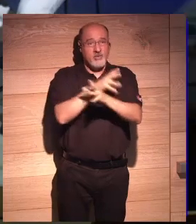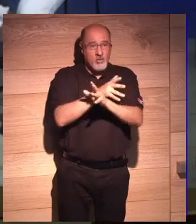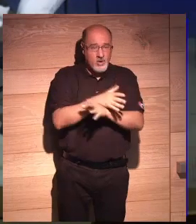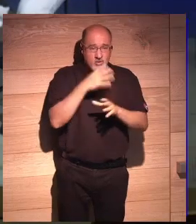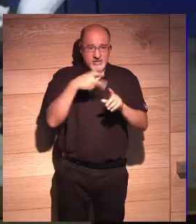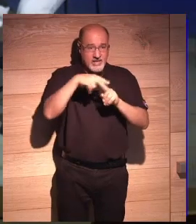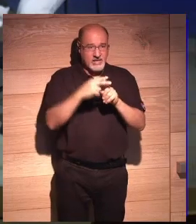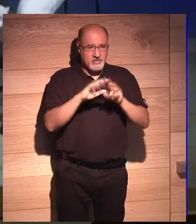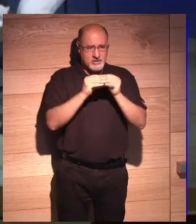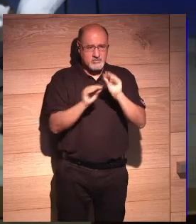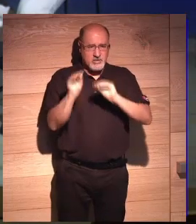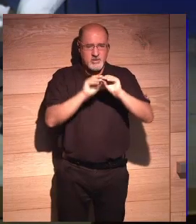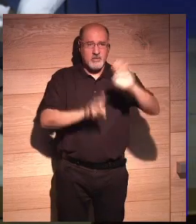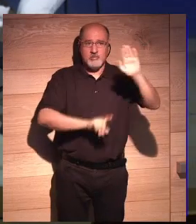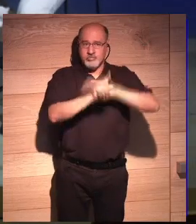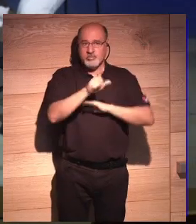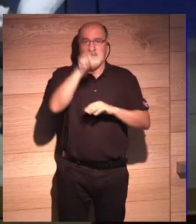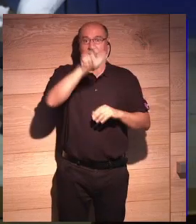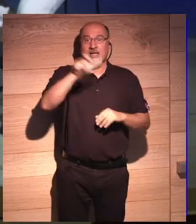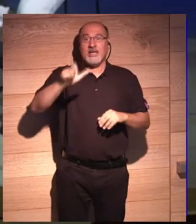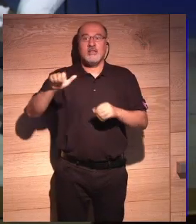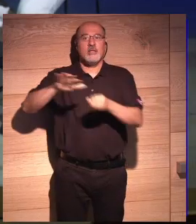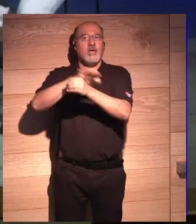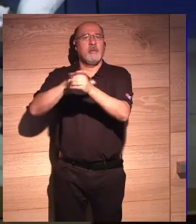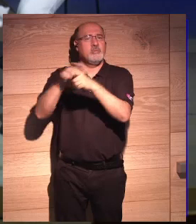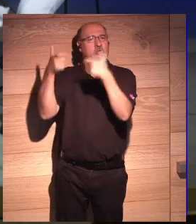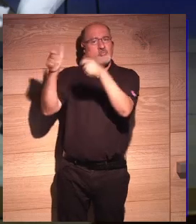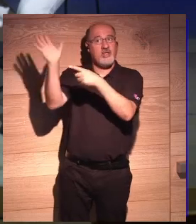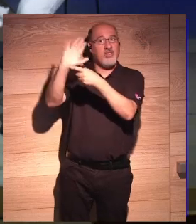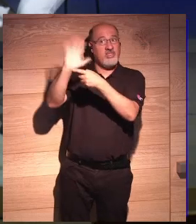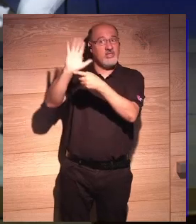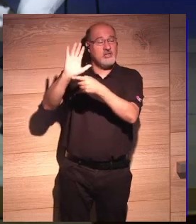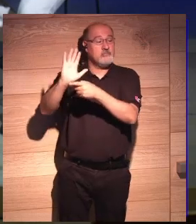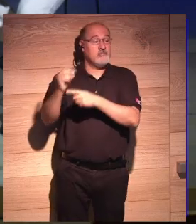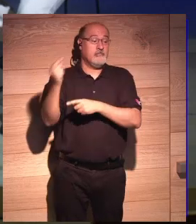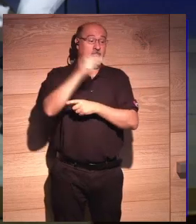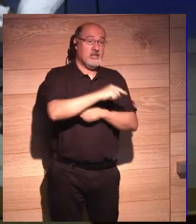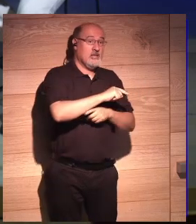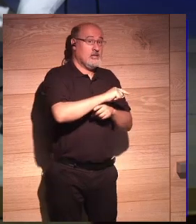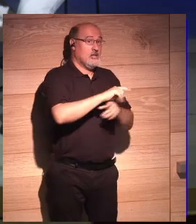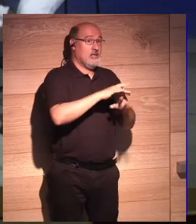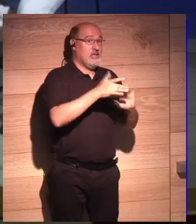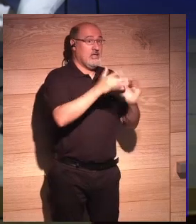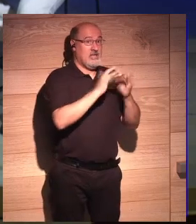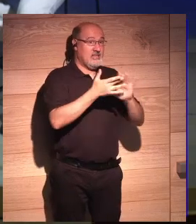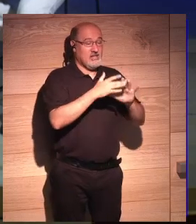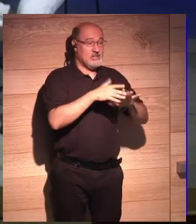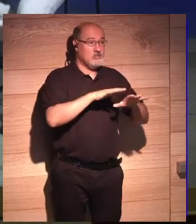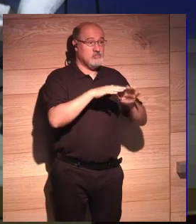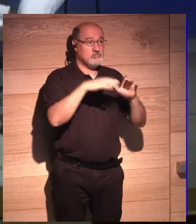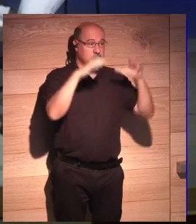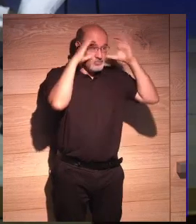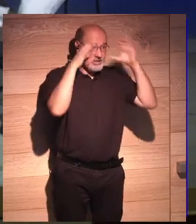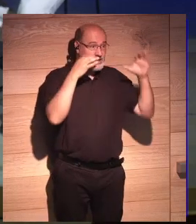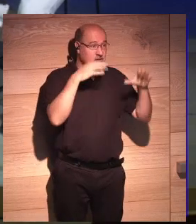in the video game industry and developing those tools for a long time. Many people came from the film world, and they were not close